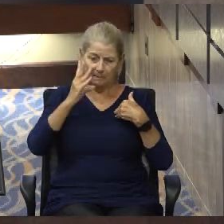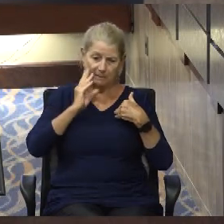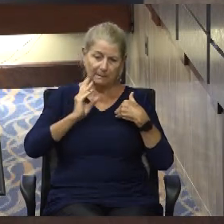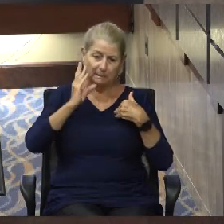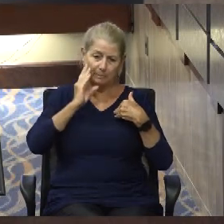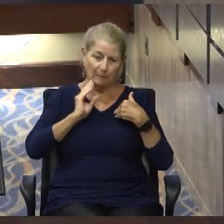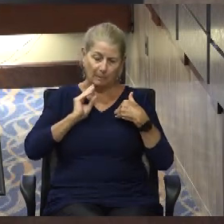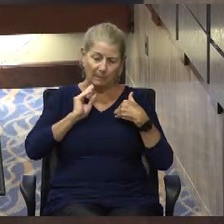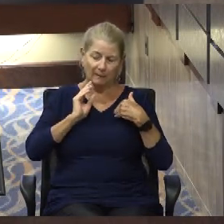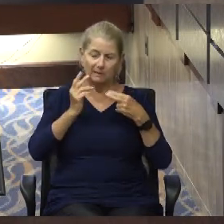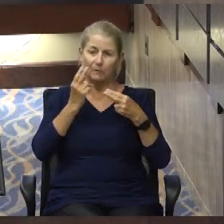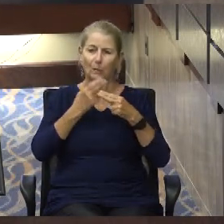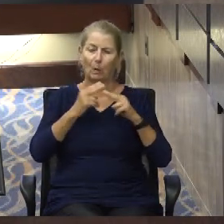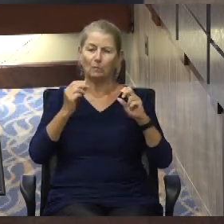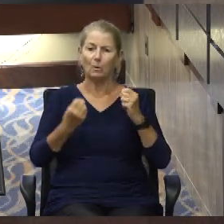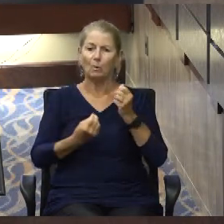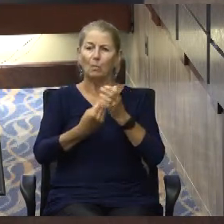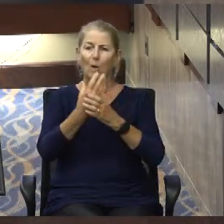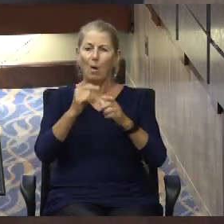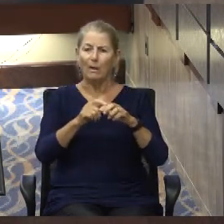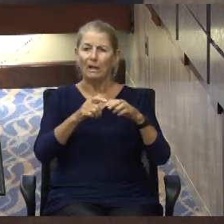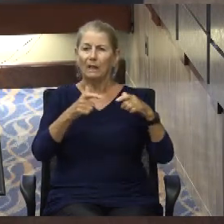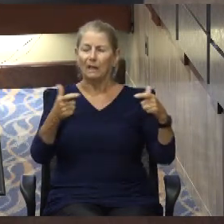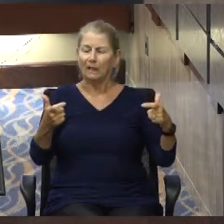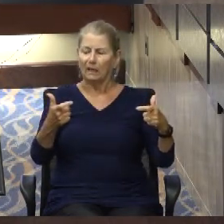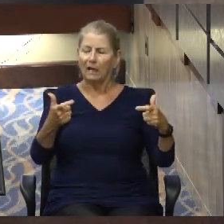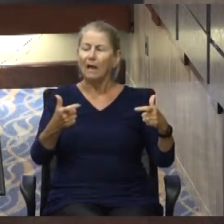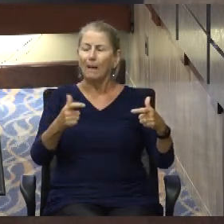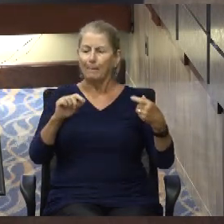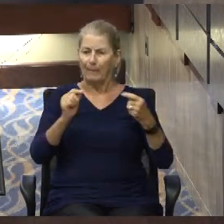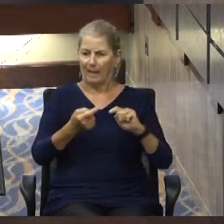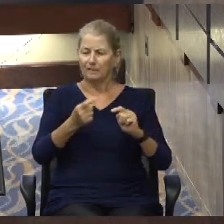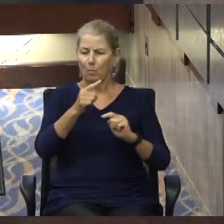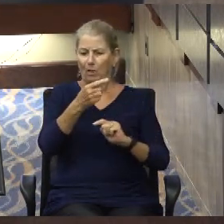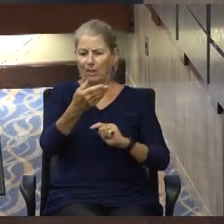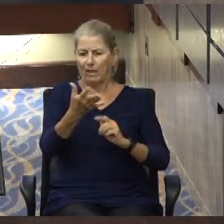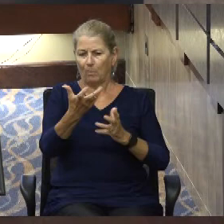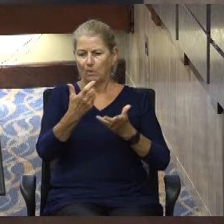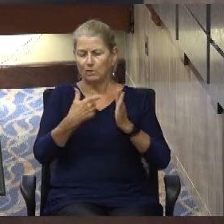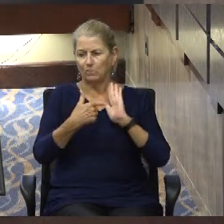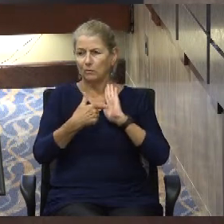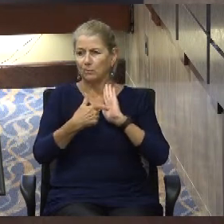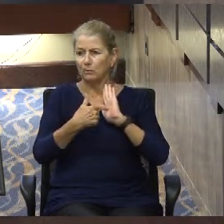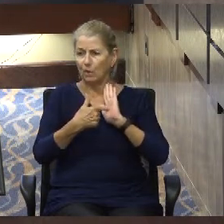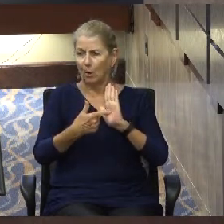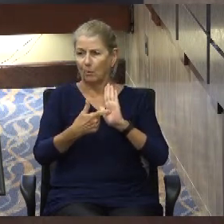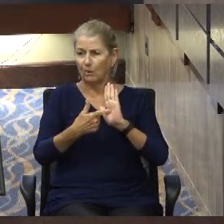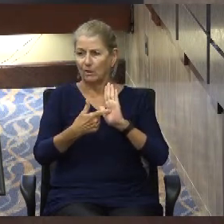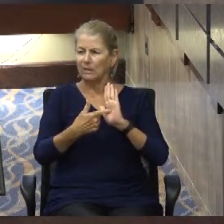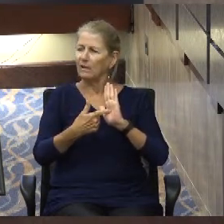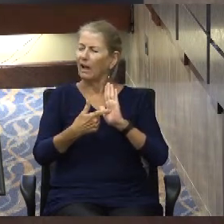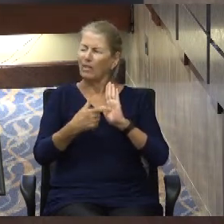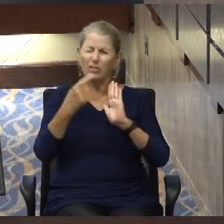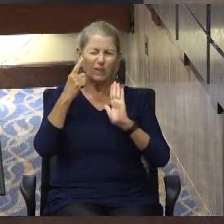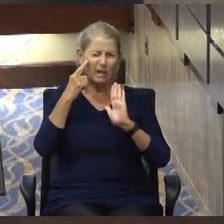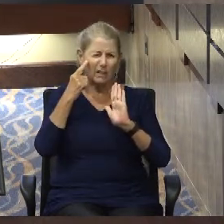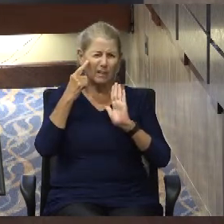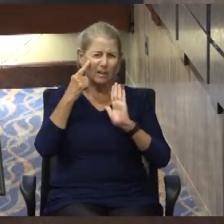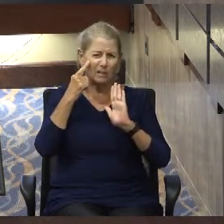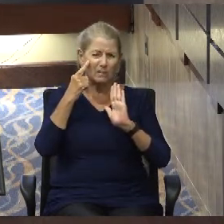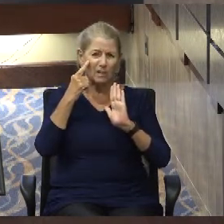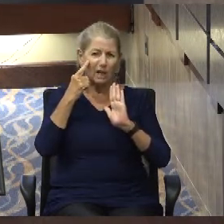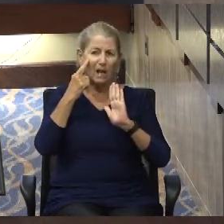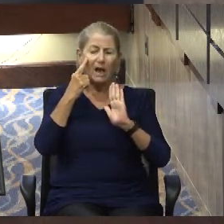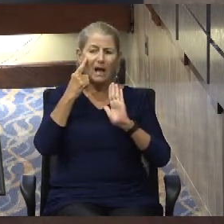such as this. So thank you so much for this. One thing I want to point out is I think that there's a downtown walk on Saturday, maybe at